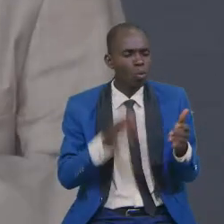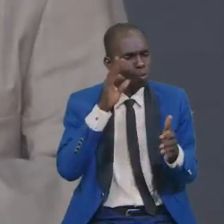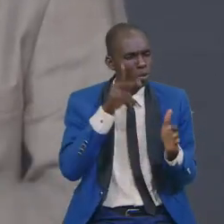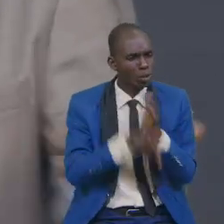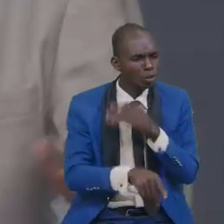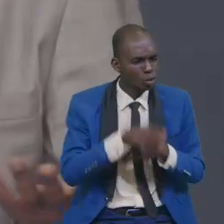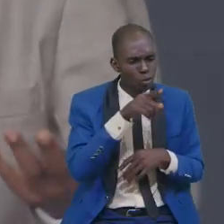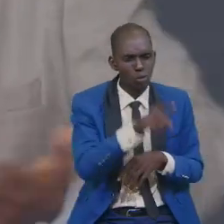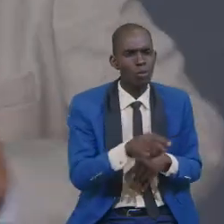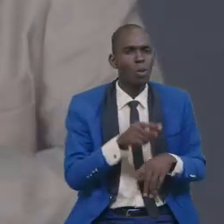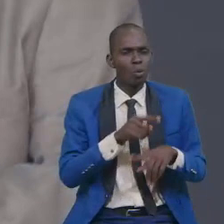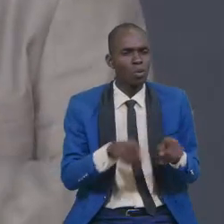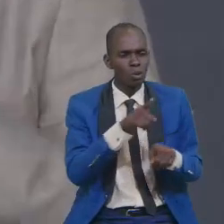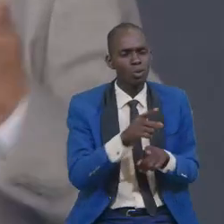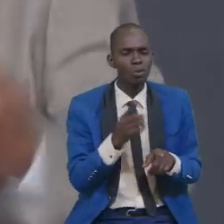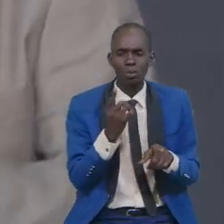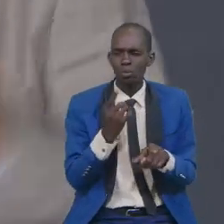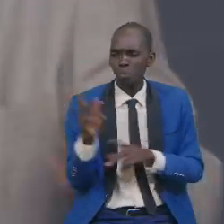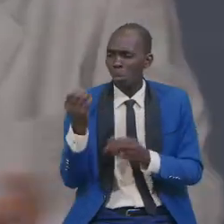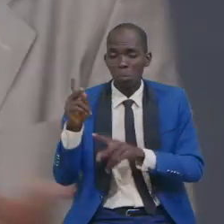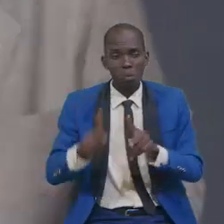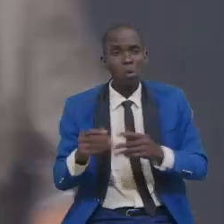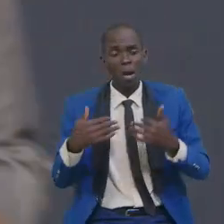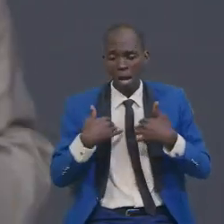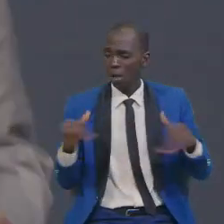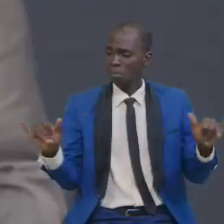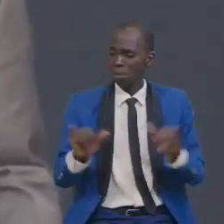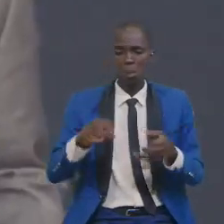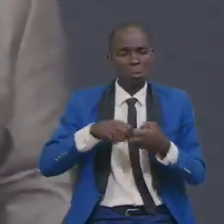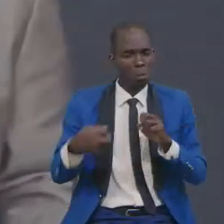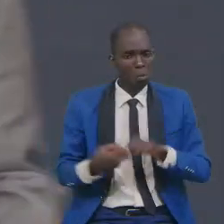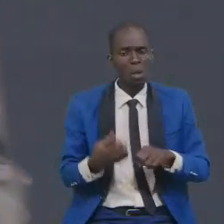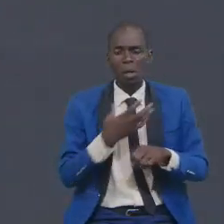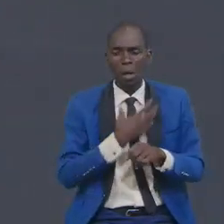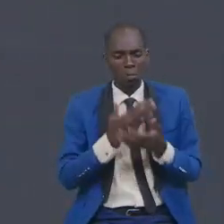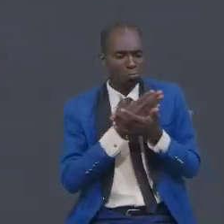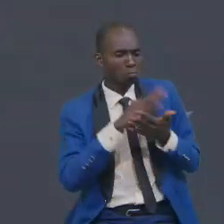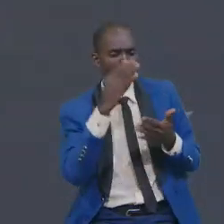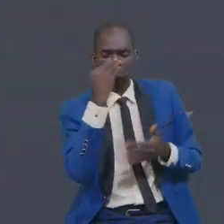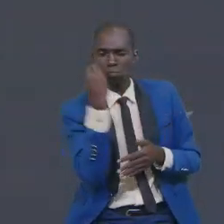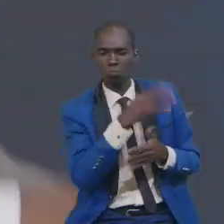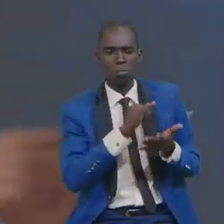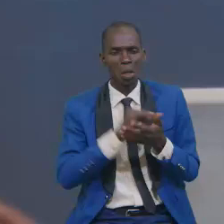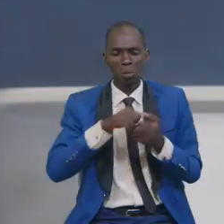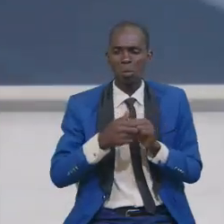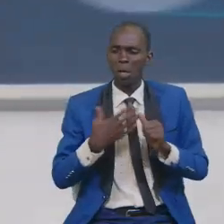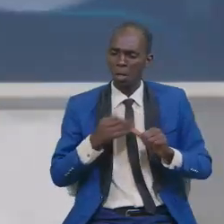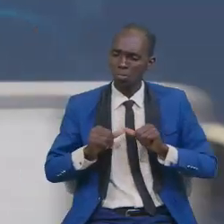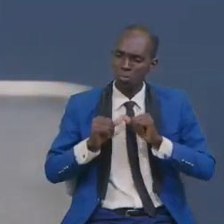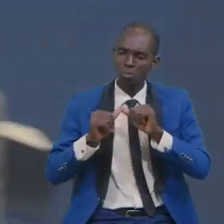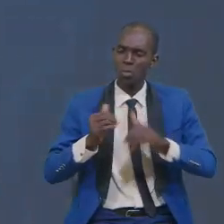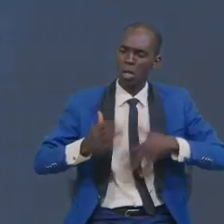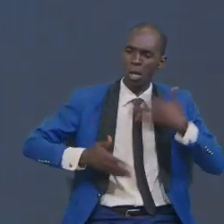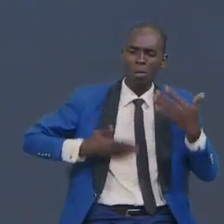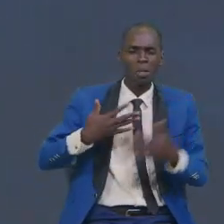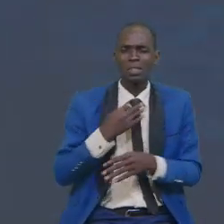they just you know go their way and they're happy they're jealous they don't allow that small thing to make them think of